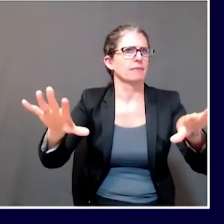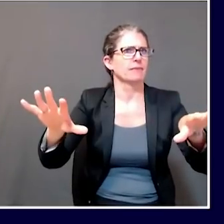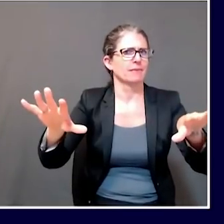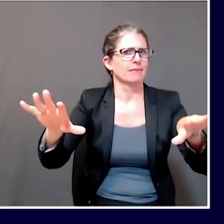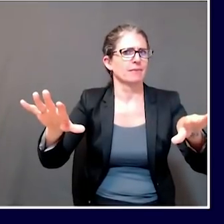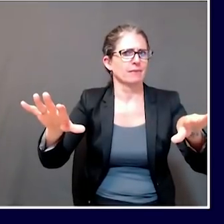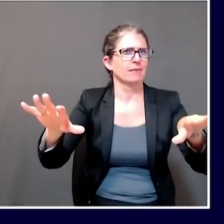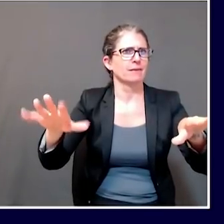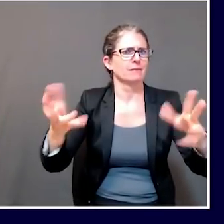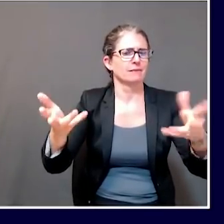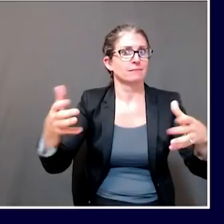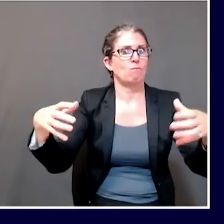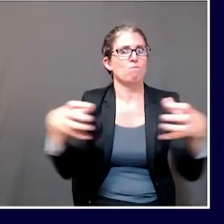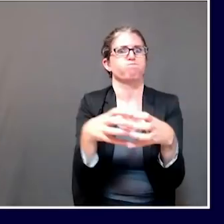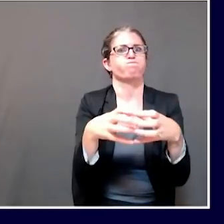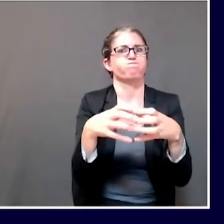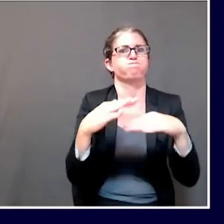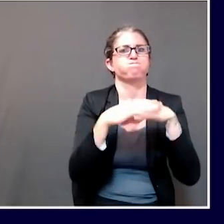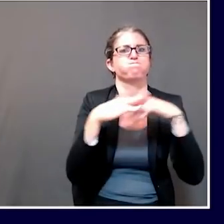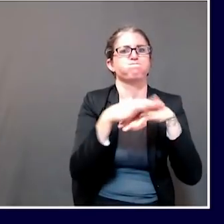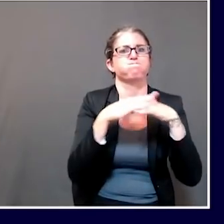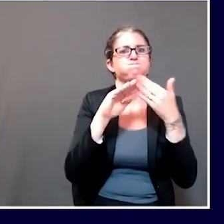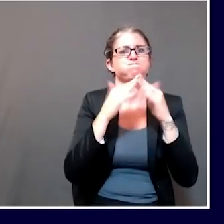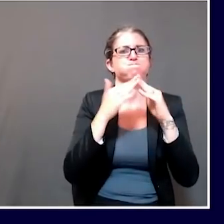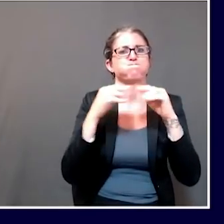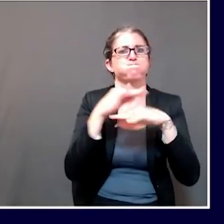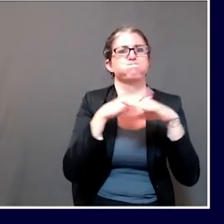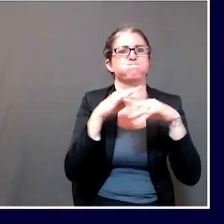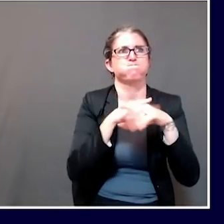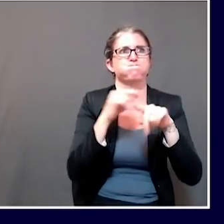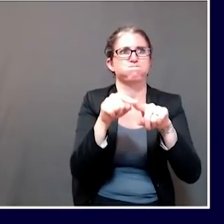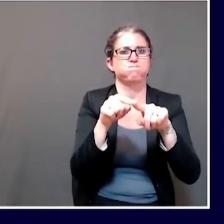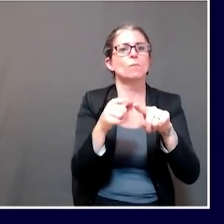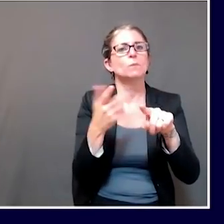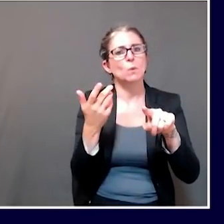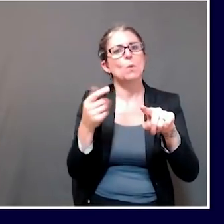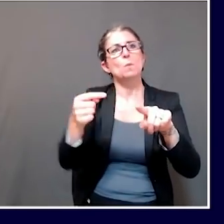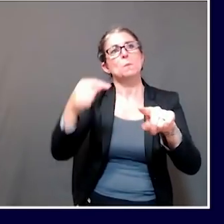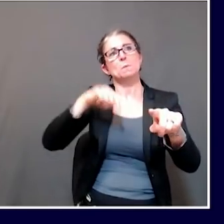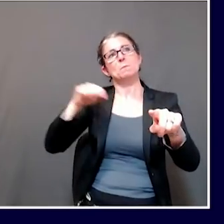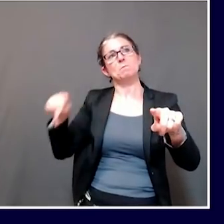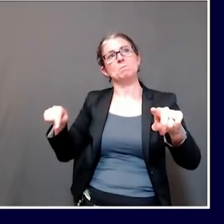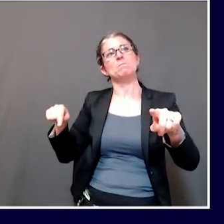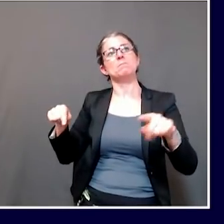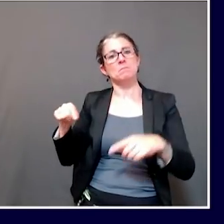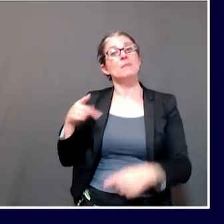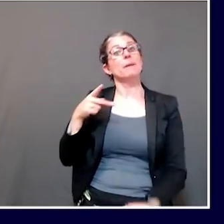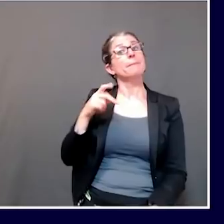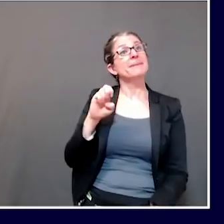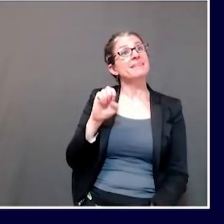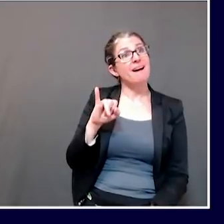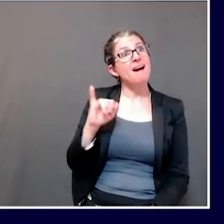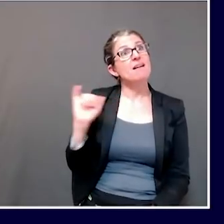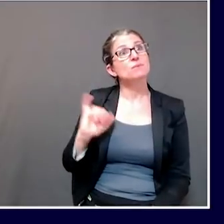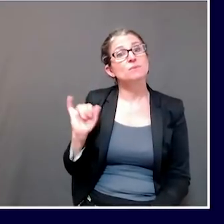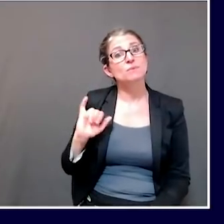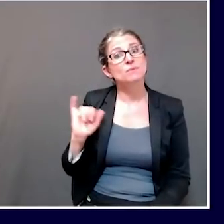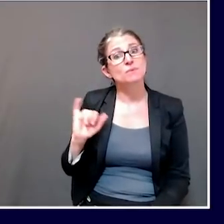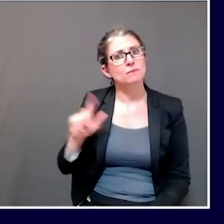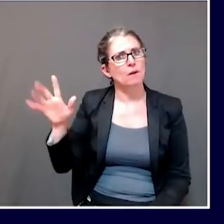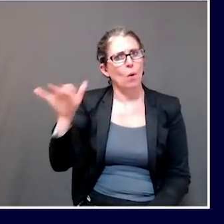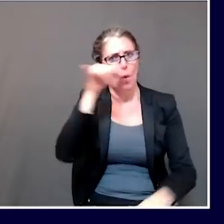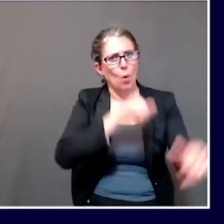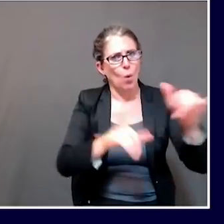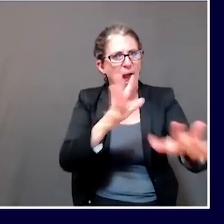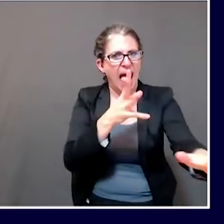to be learned from New Brunswick and Nova Scotia, perhaps even PEI, which put an even more strict lockdown in place. But